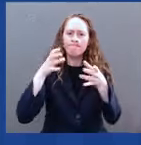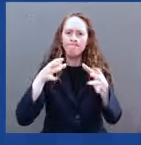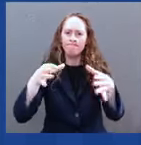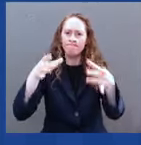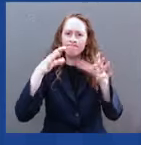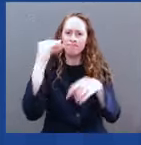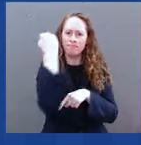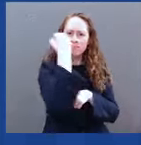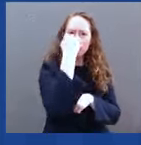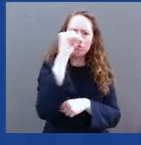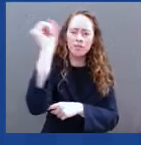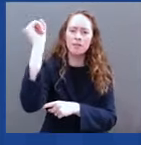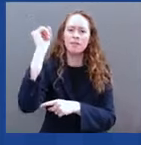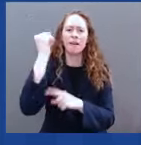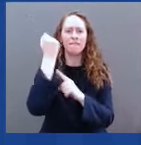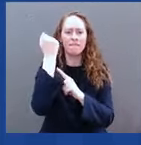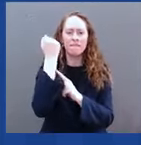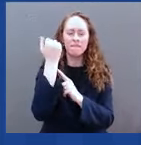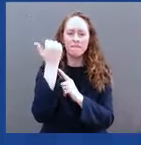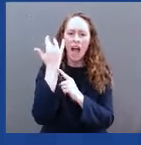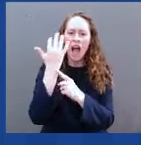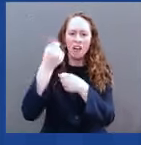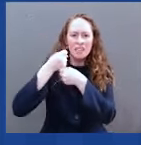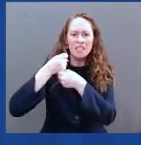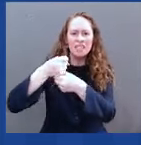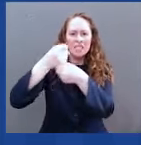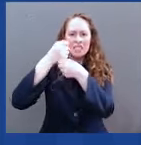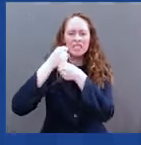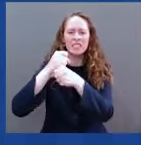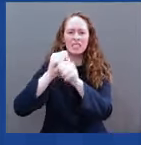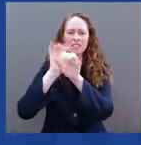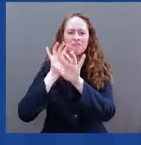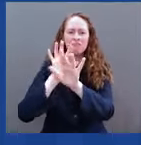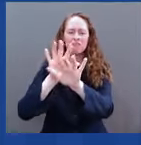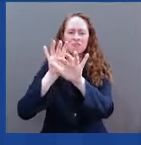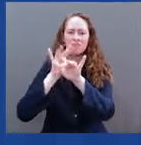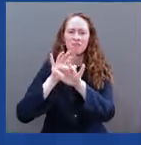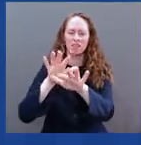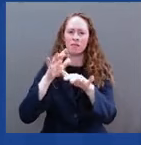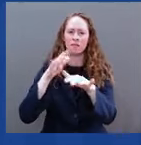rhyme that they used in Germany in the early 20s, or 30s, I should say.